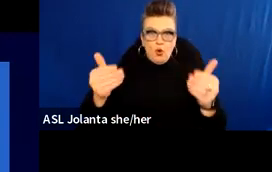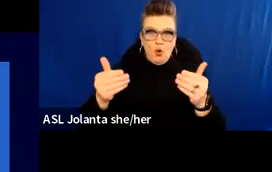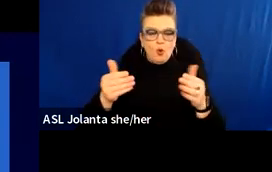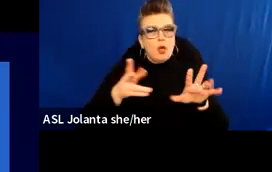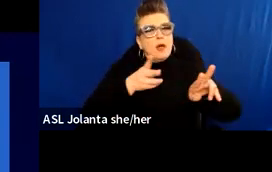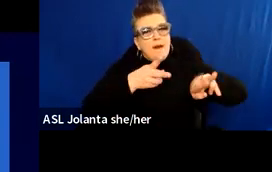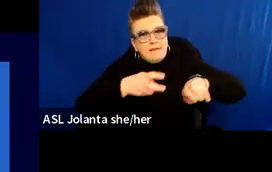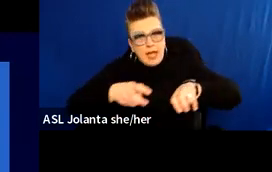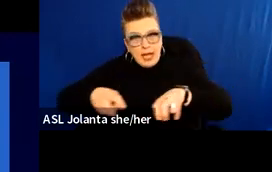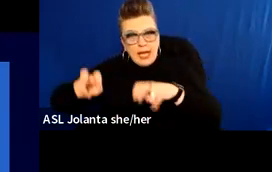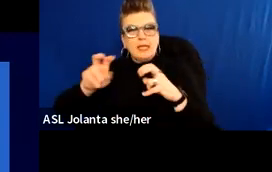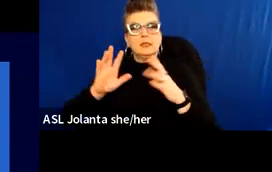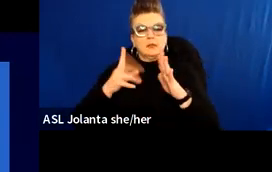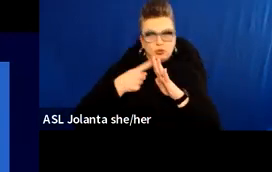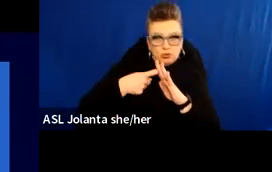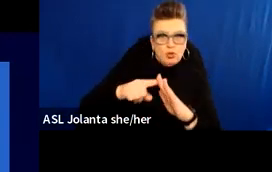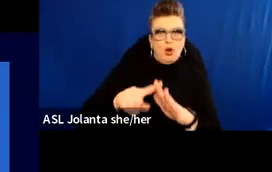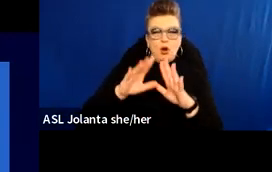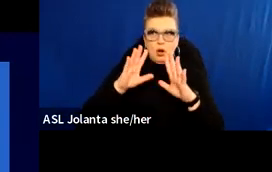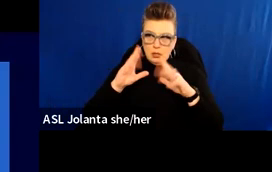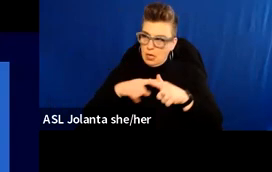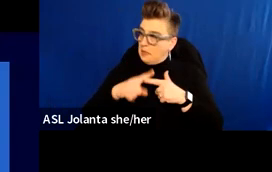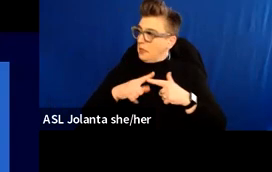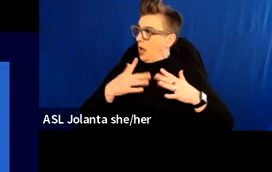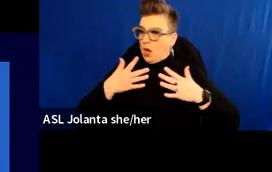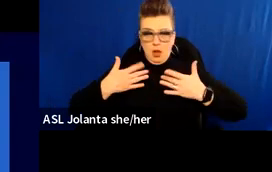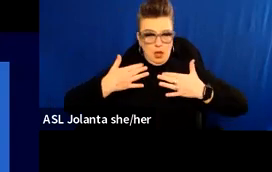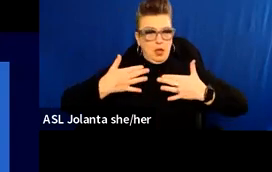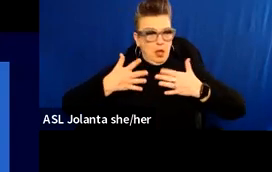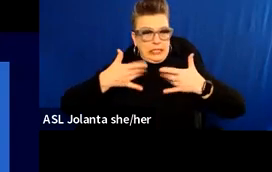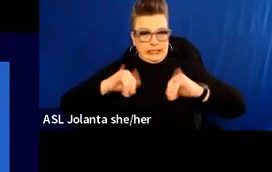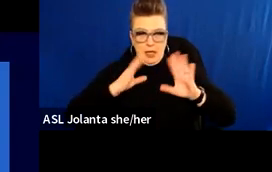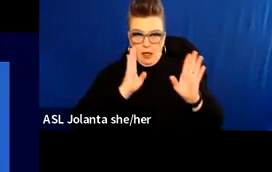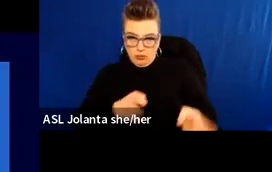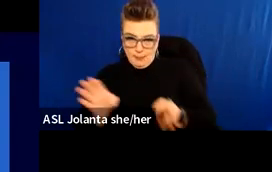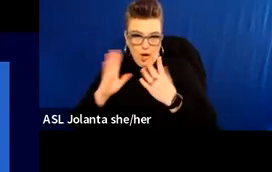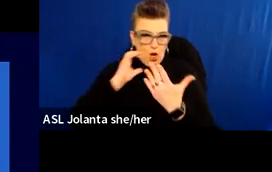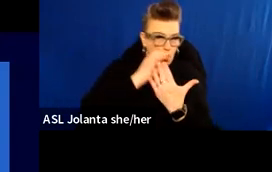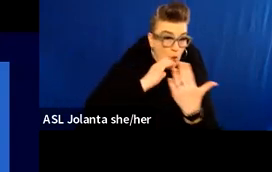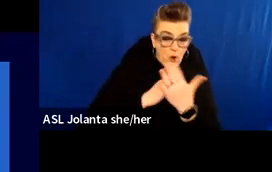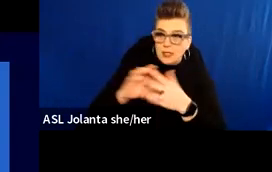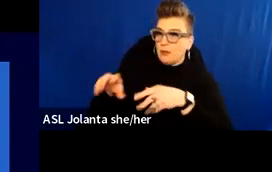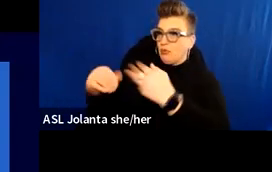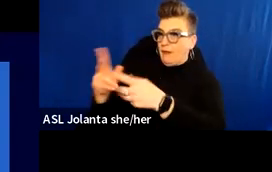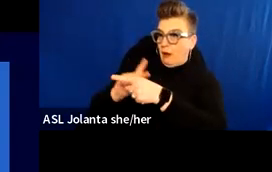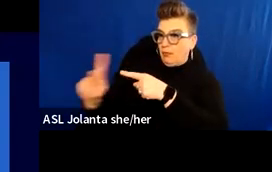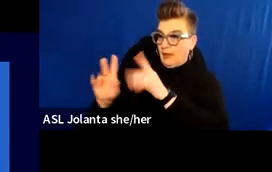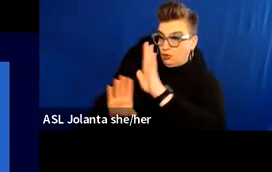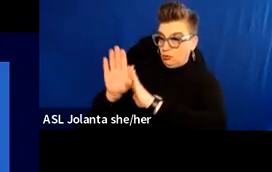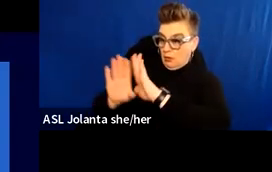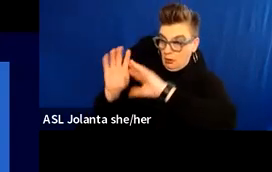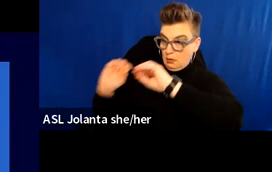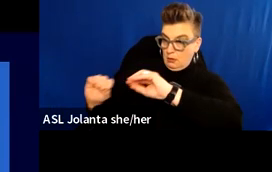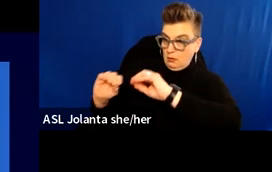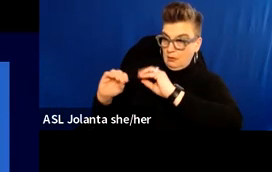that gives us the time to continue to prayer prepare and develop courses and provide the professional development also i think one of the